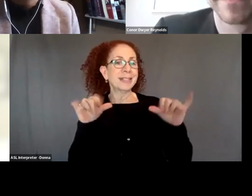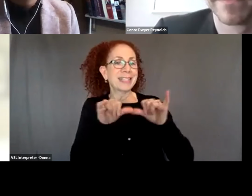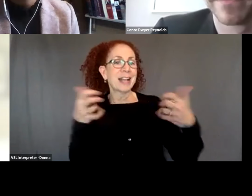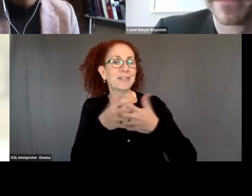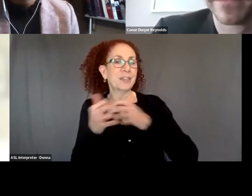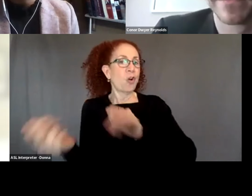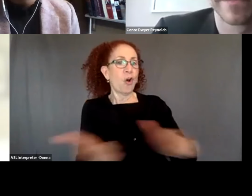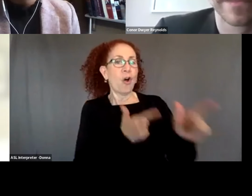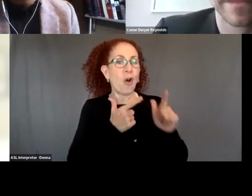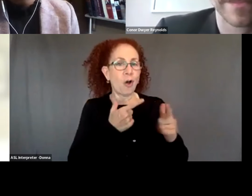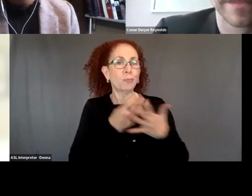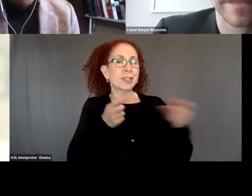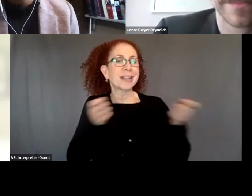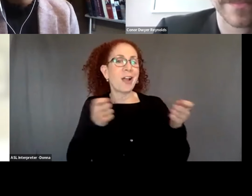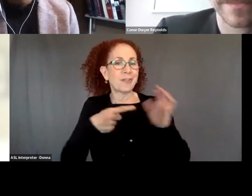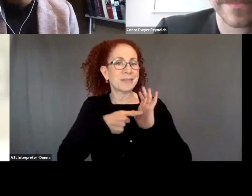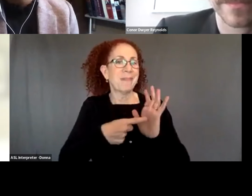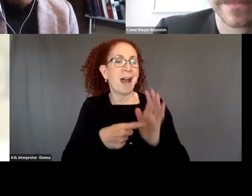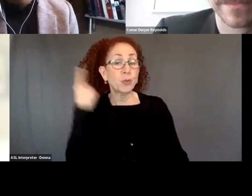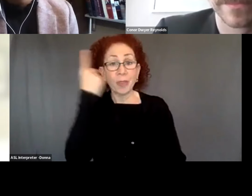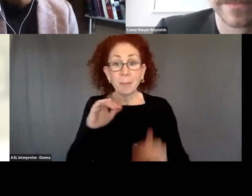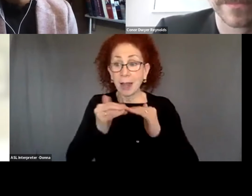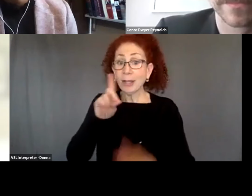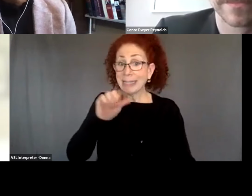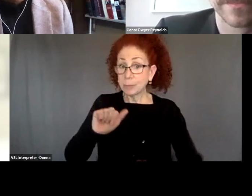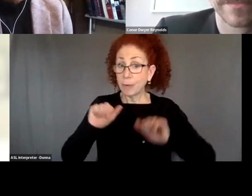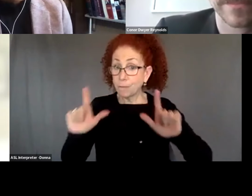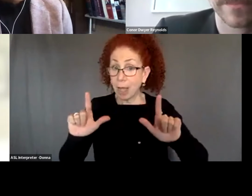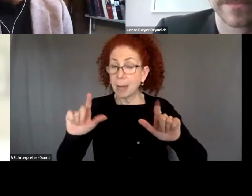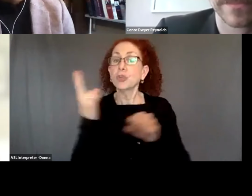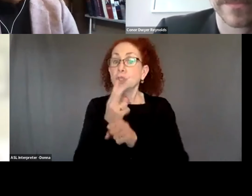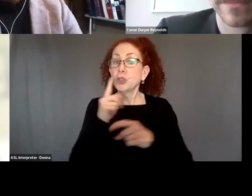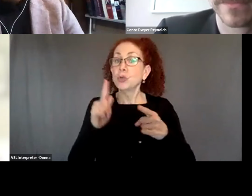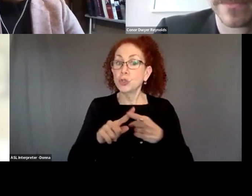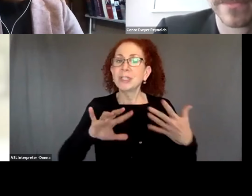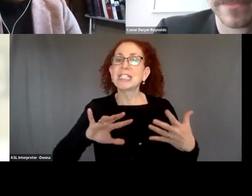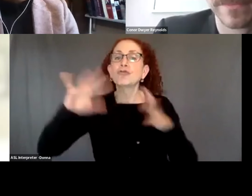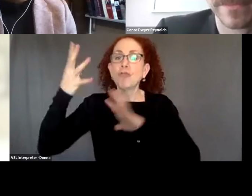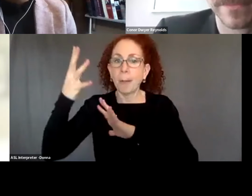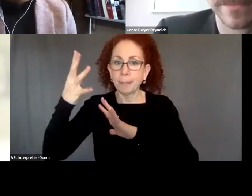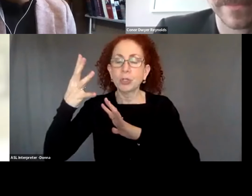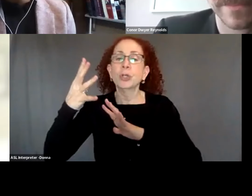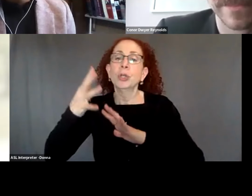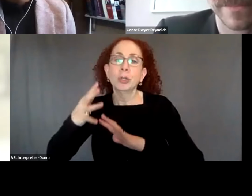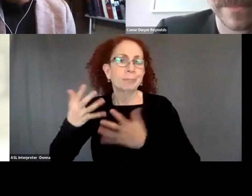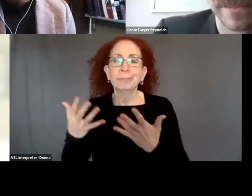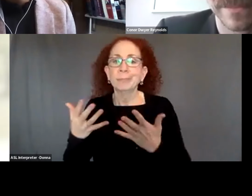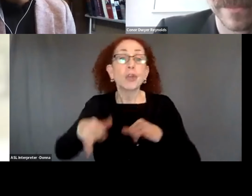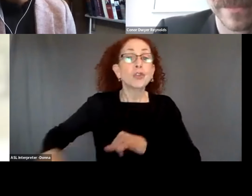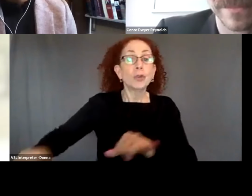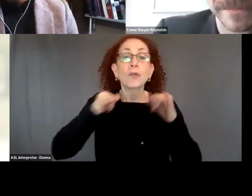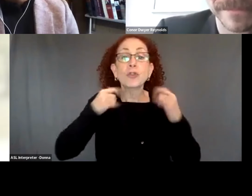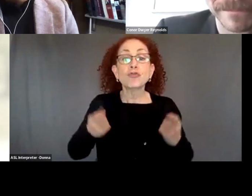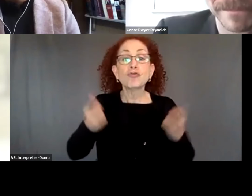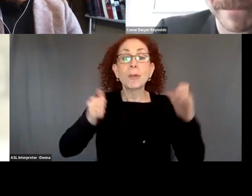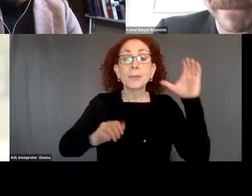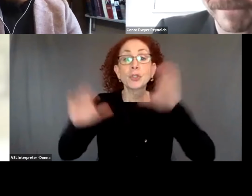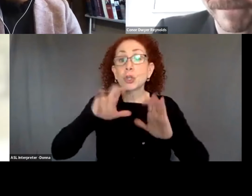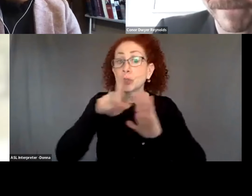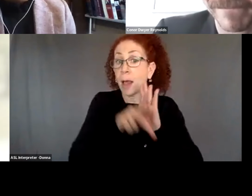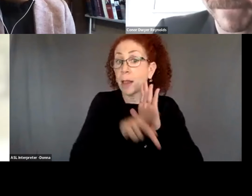model. So we can think about how disability frames can be used to disrupt universal strip search policies,